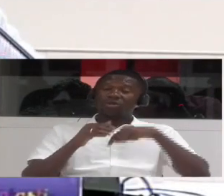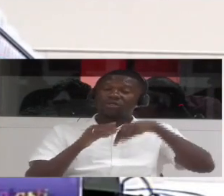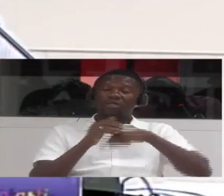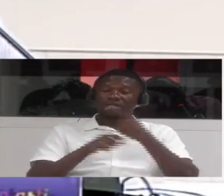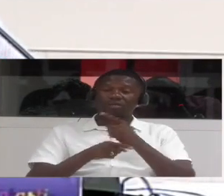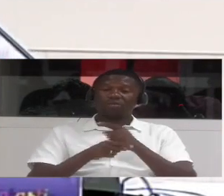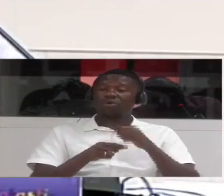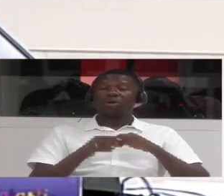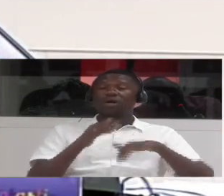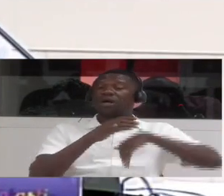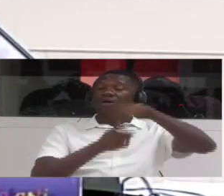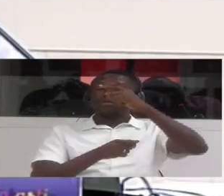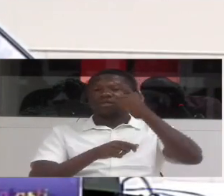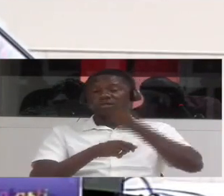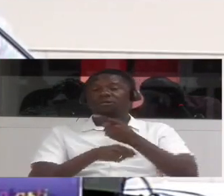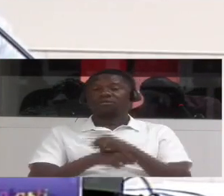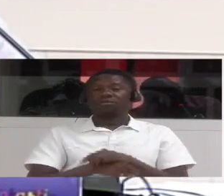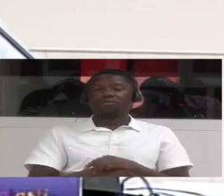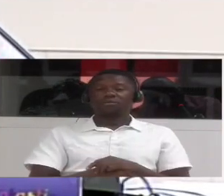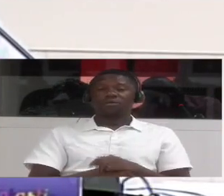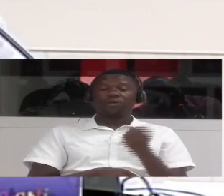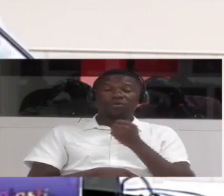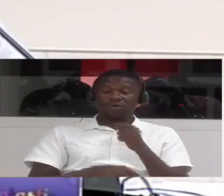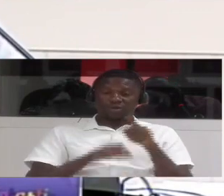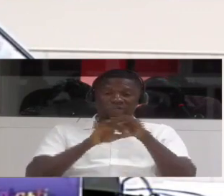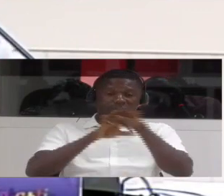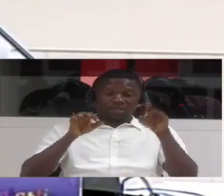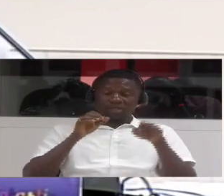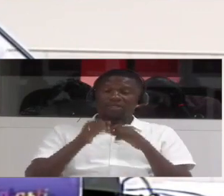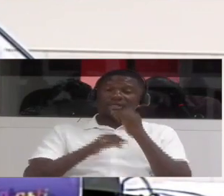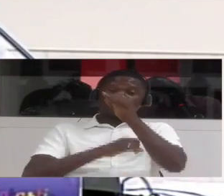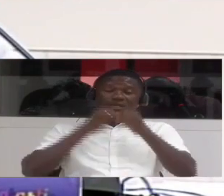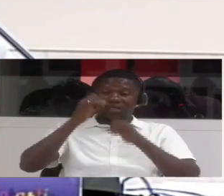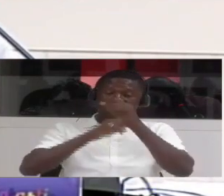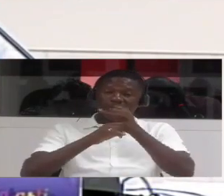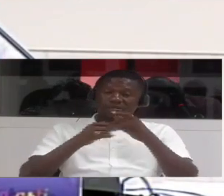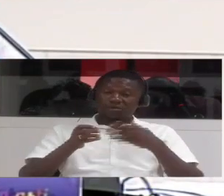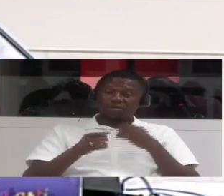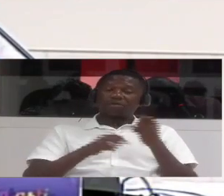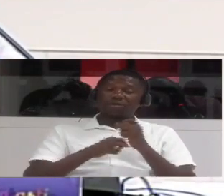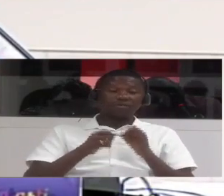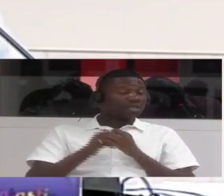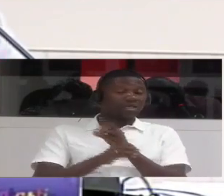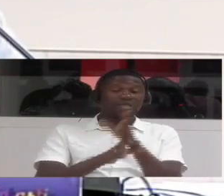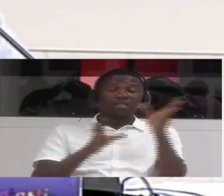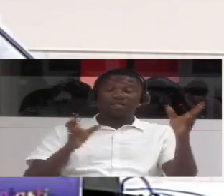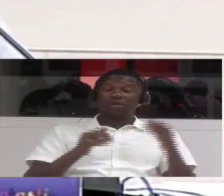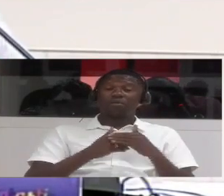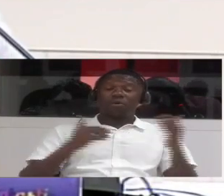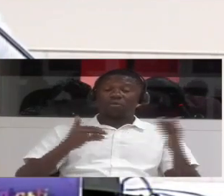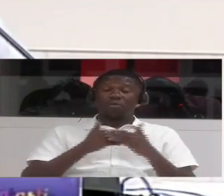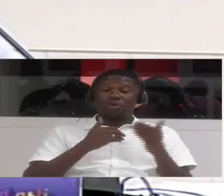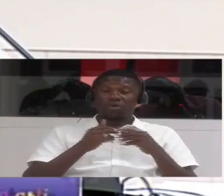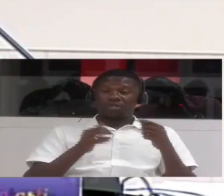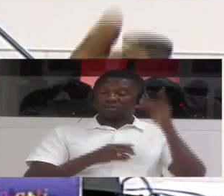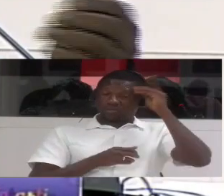those, because internet by 2013 became very influential in the political discourse. And a